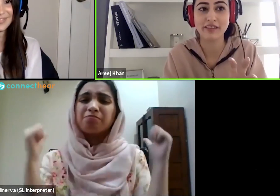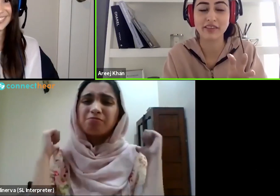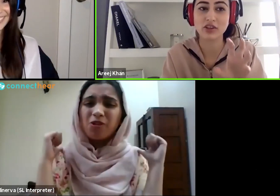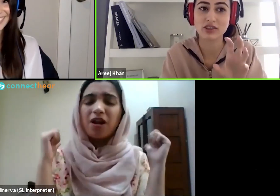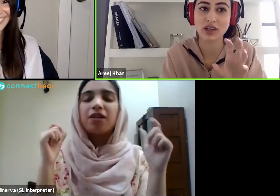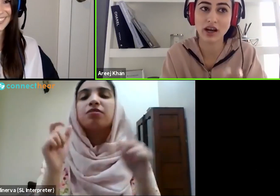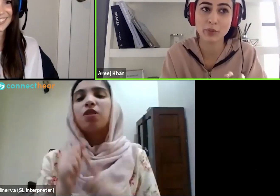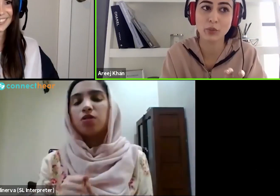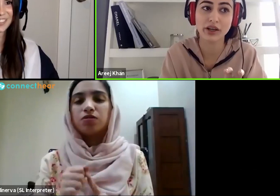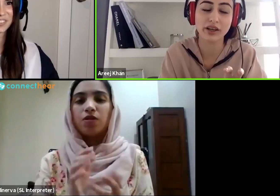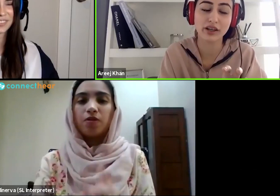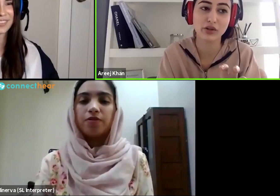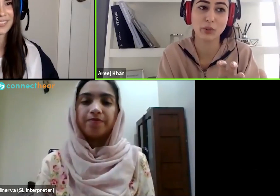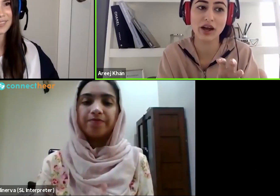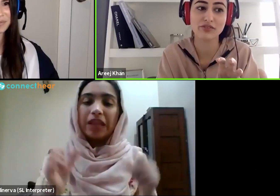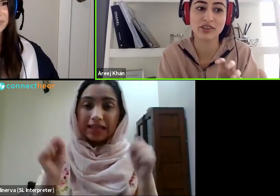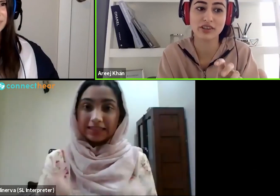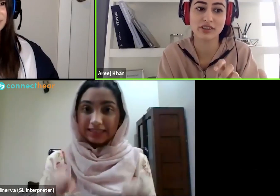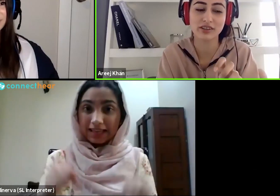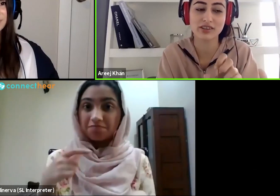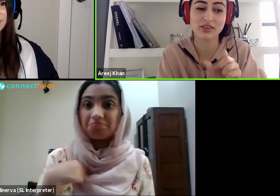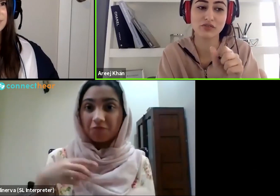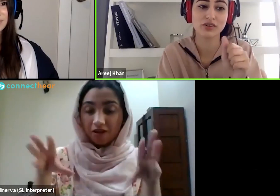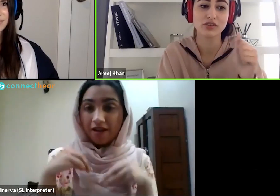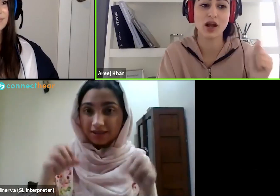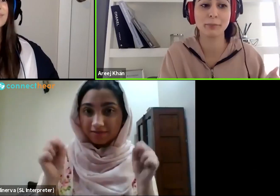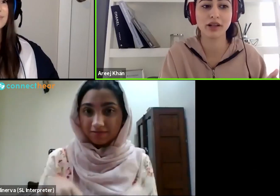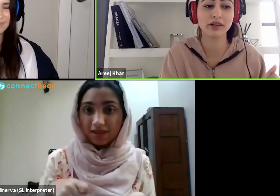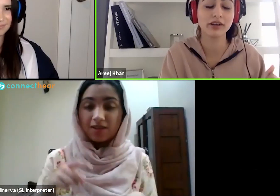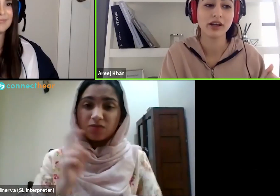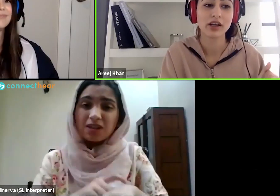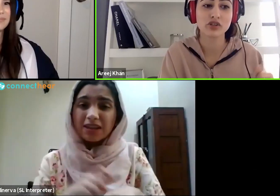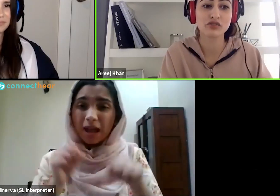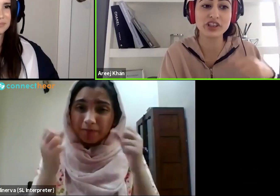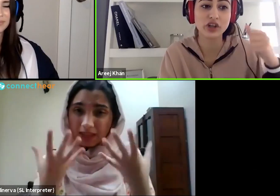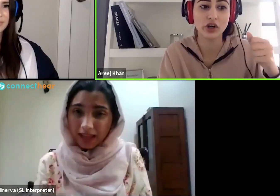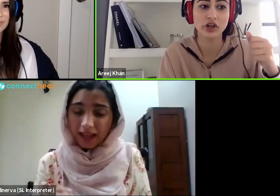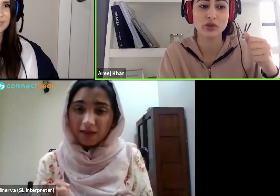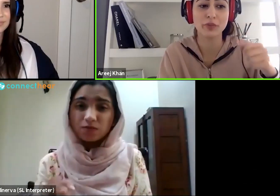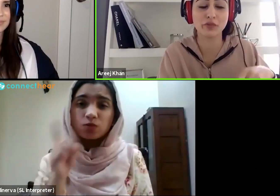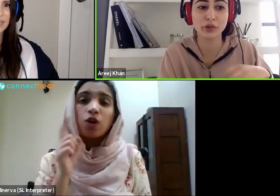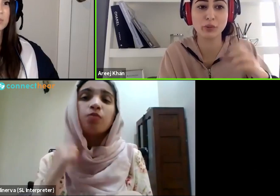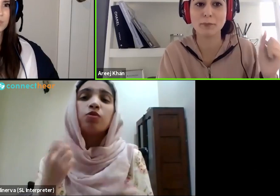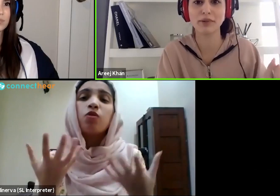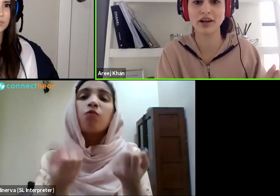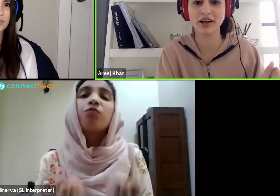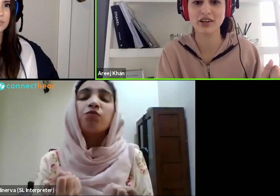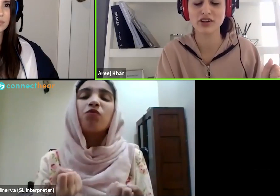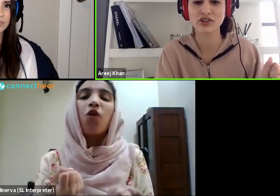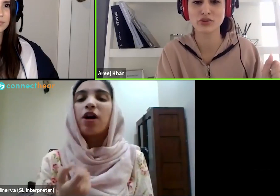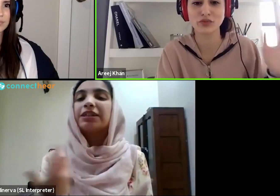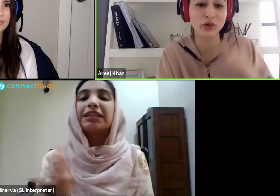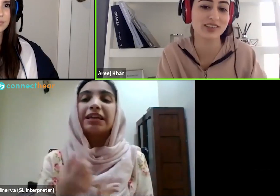I find that there's a time when you have to unplug to recharge before you